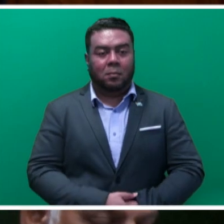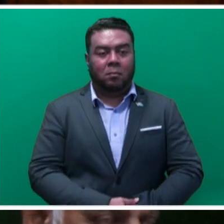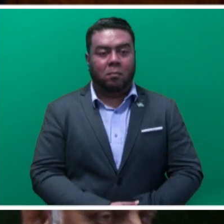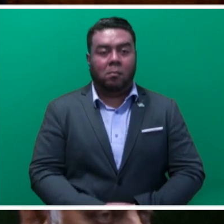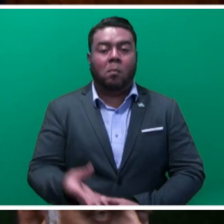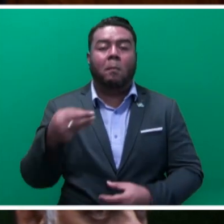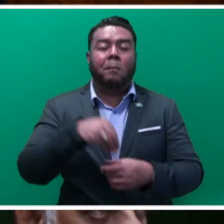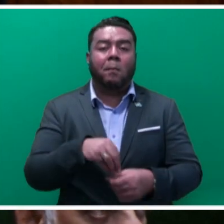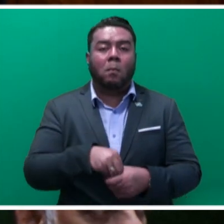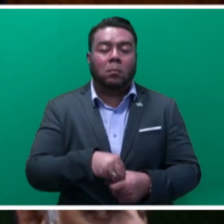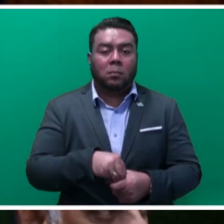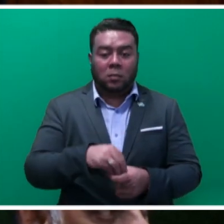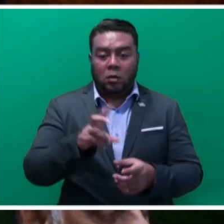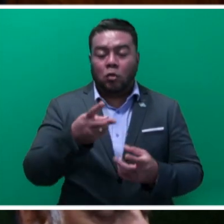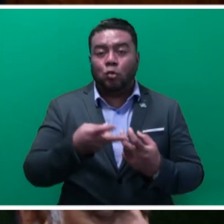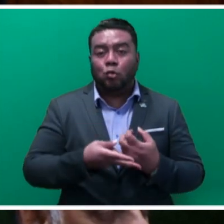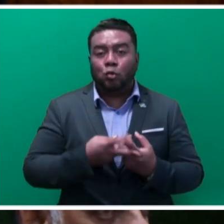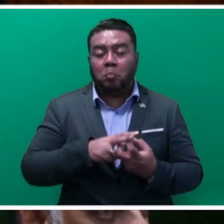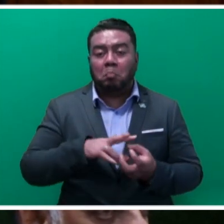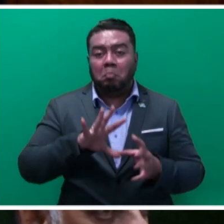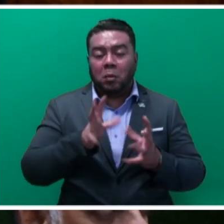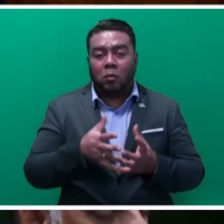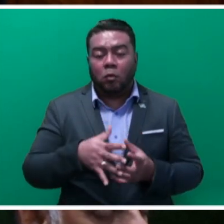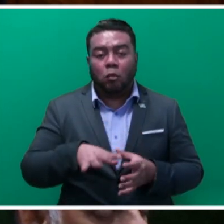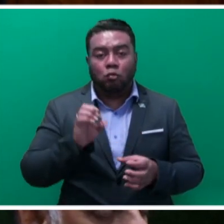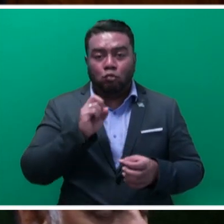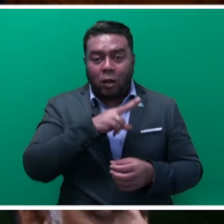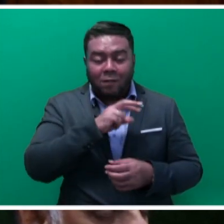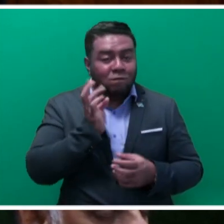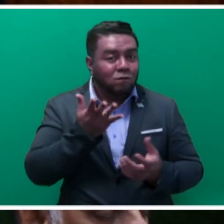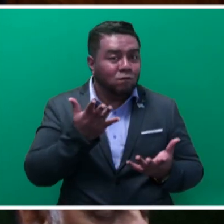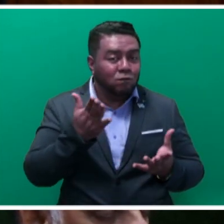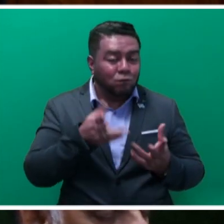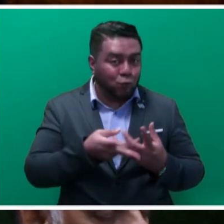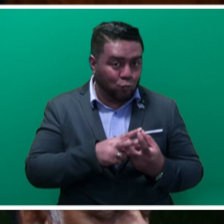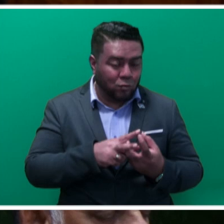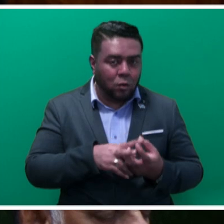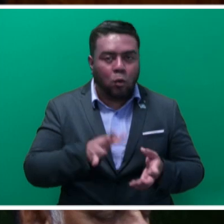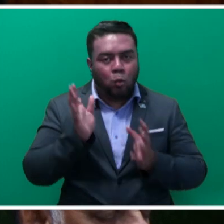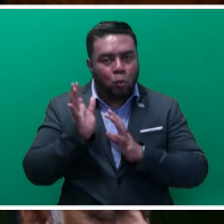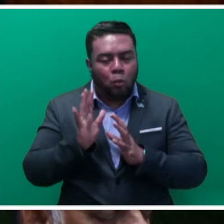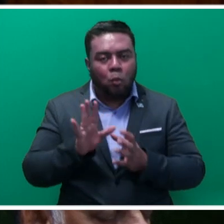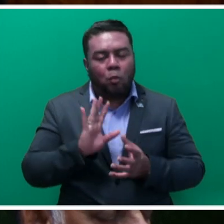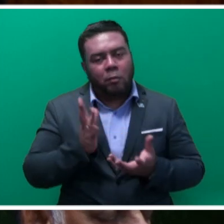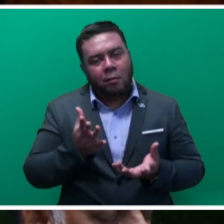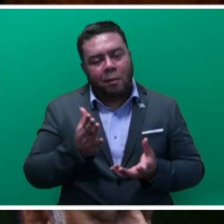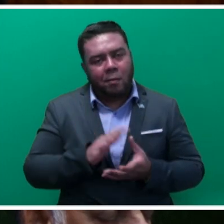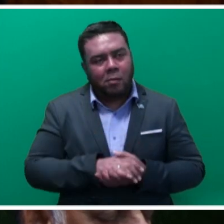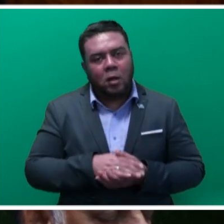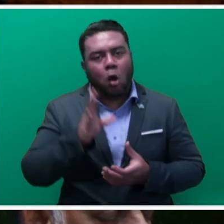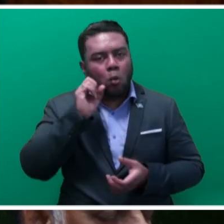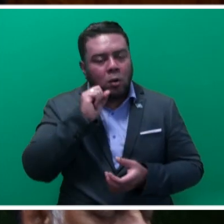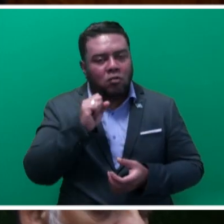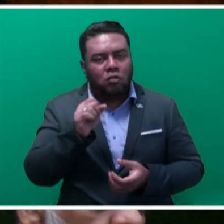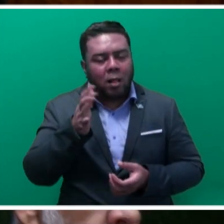include green pearl guava, dragon fruit, mango, avocado, bananas, coconut, breadfruit, and citrus, which includes oranges, lime,